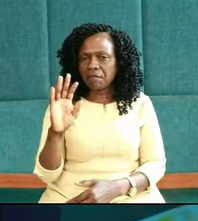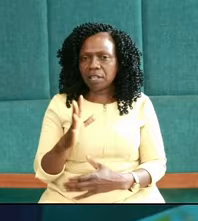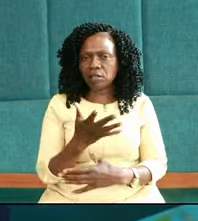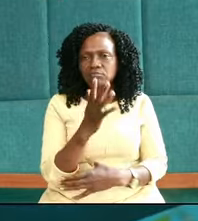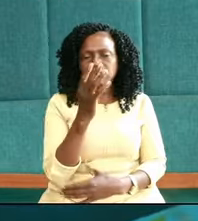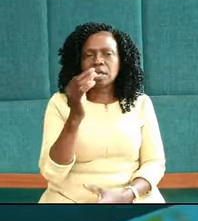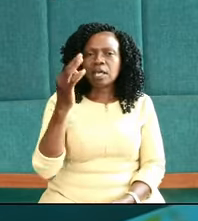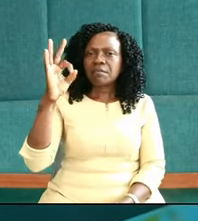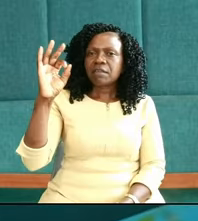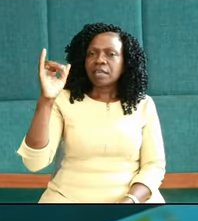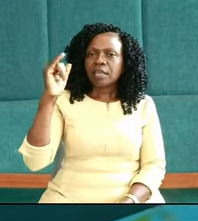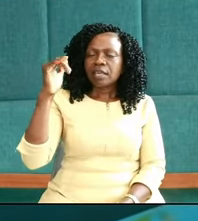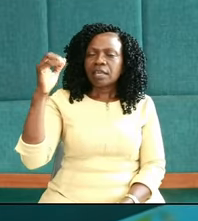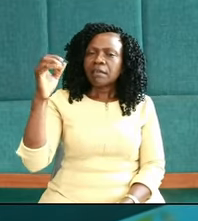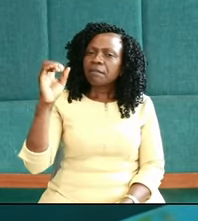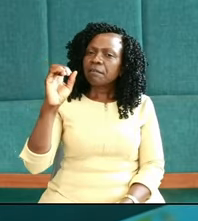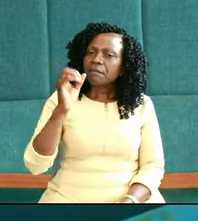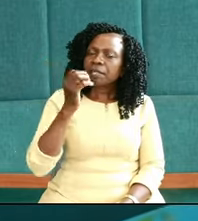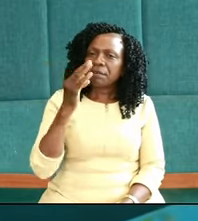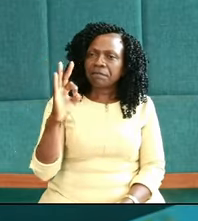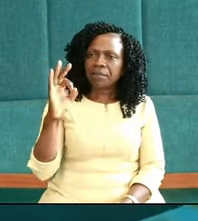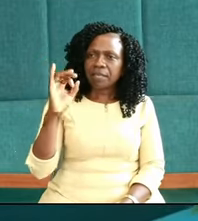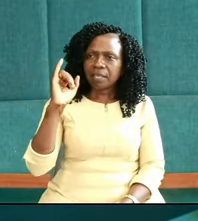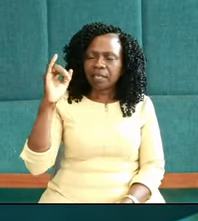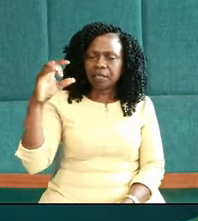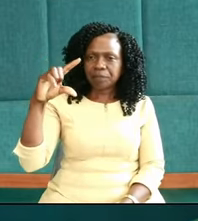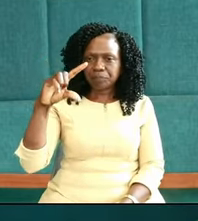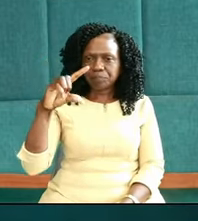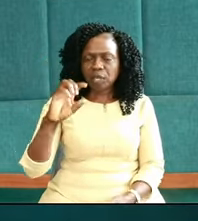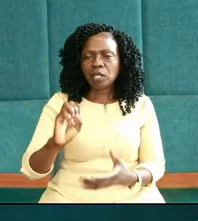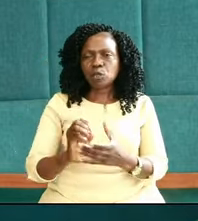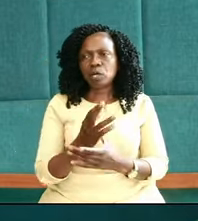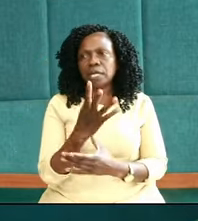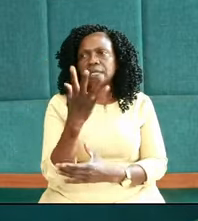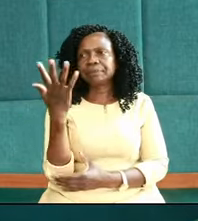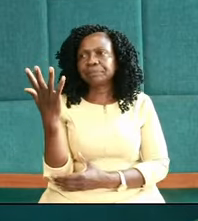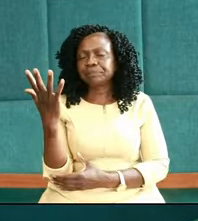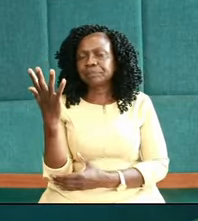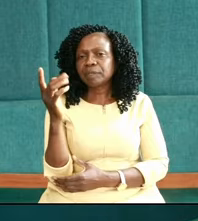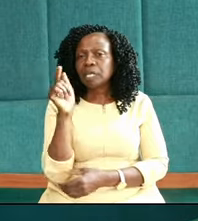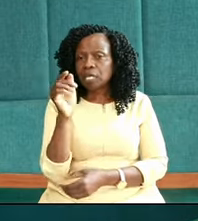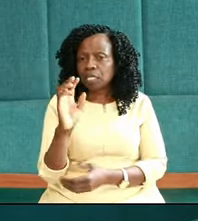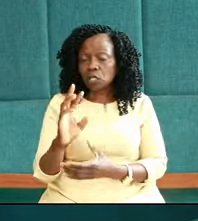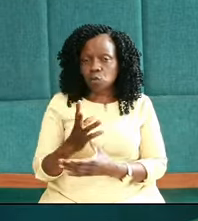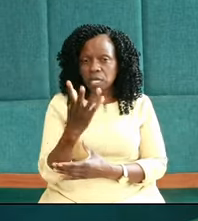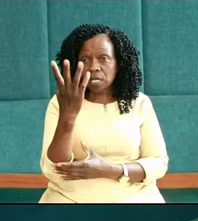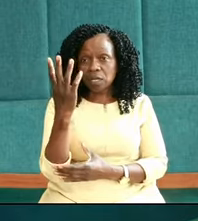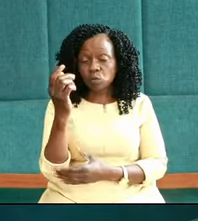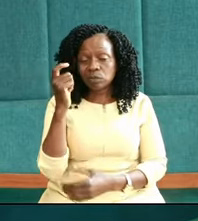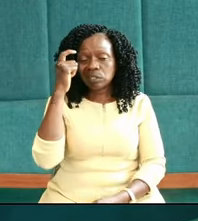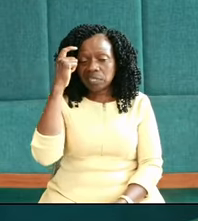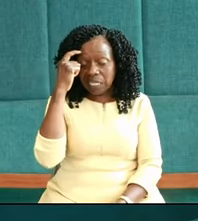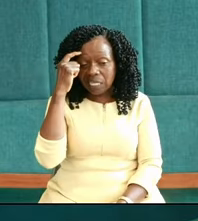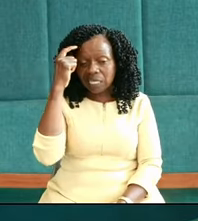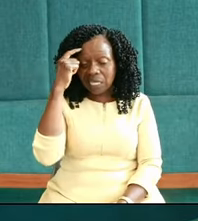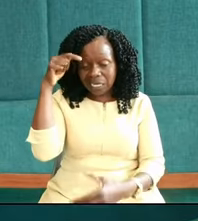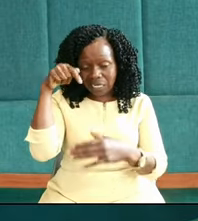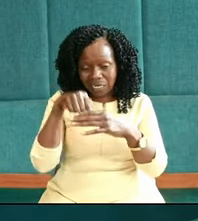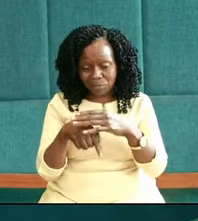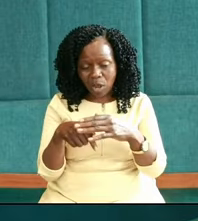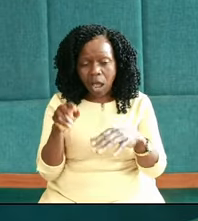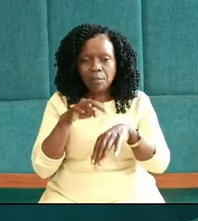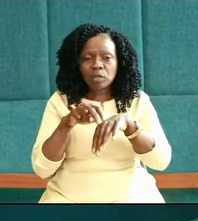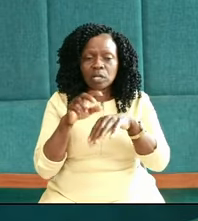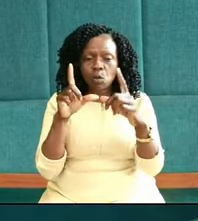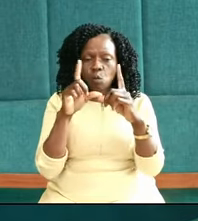tree was a place of meditating upon this word. Let me say it